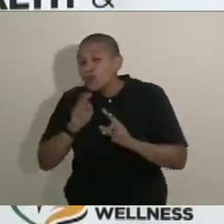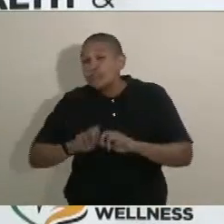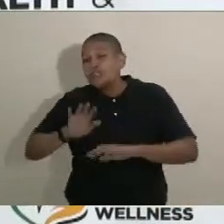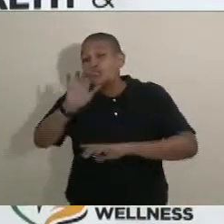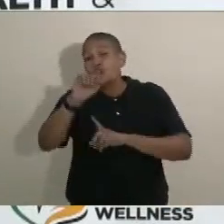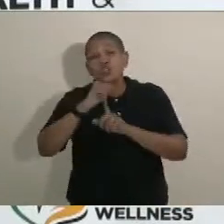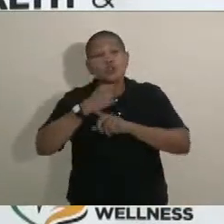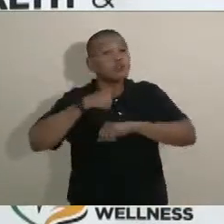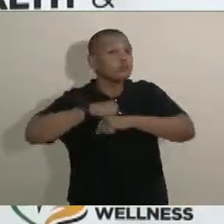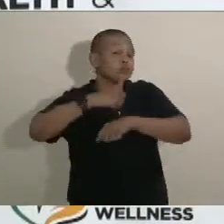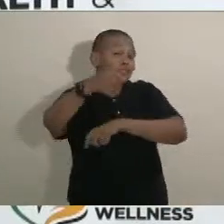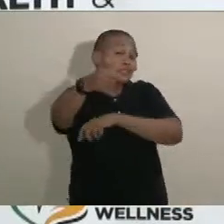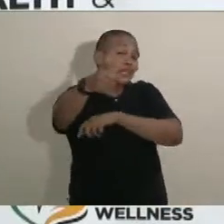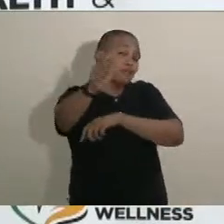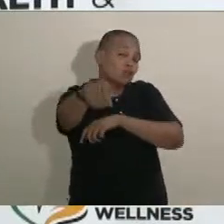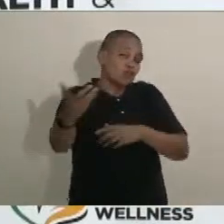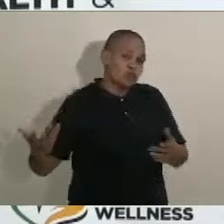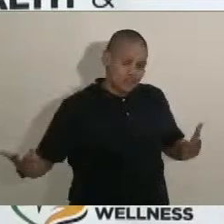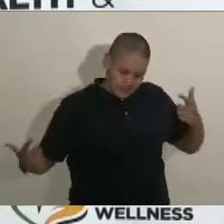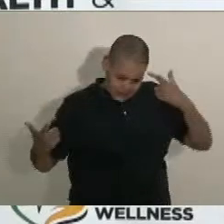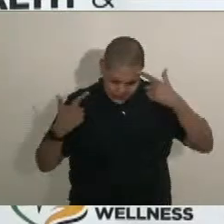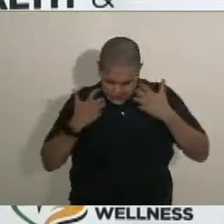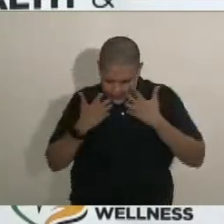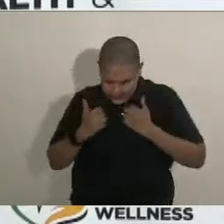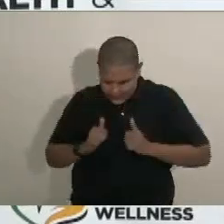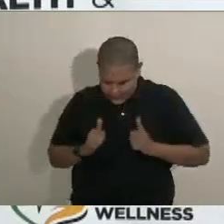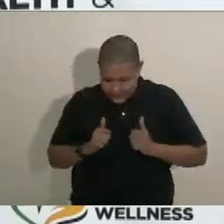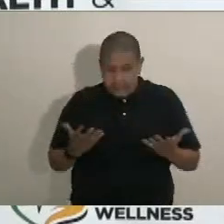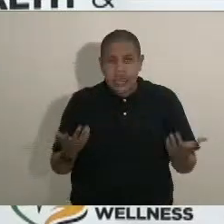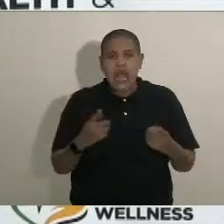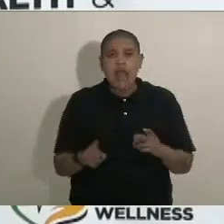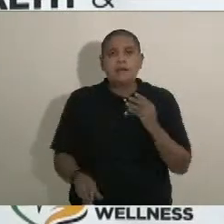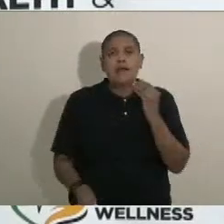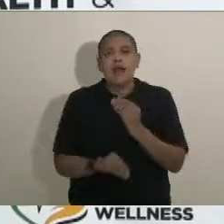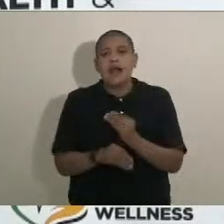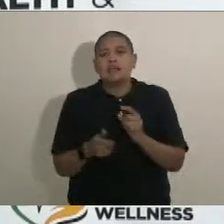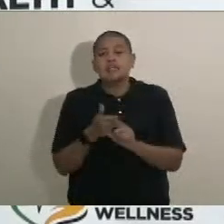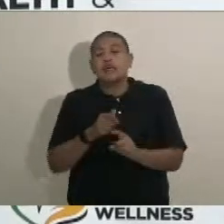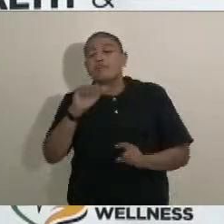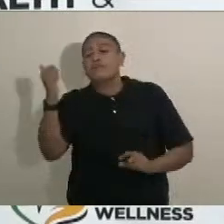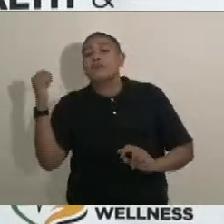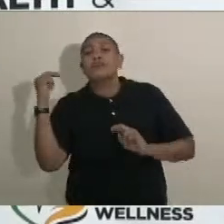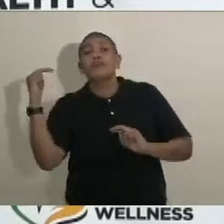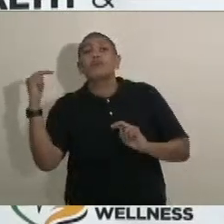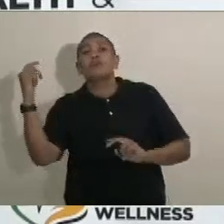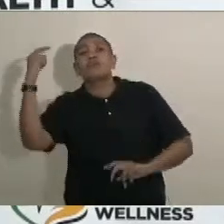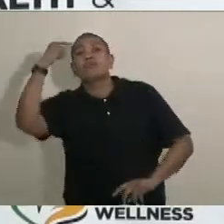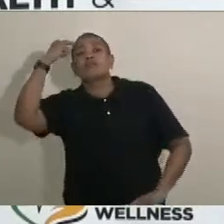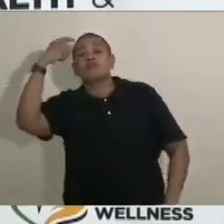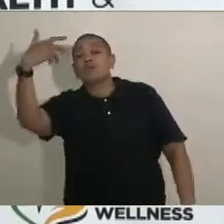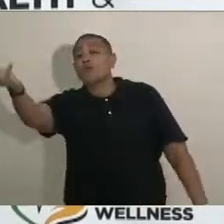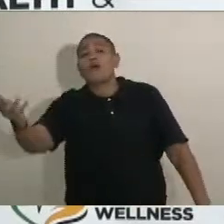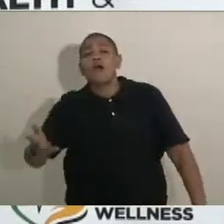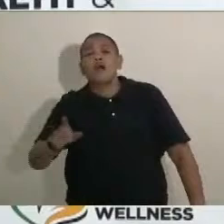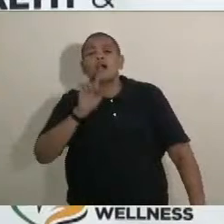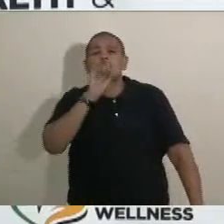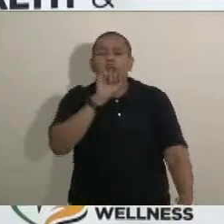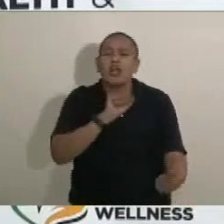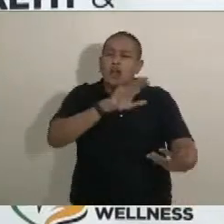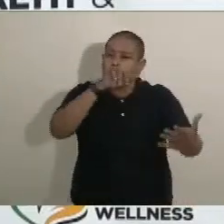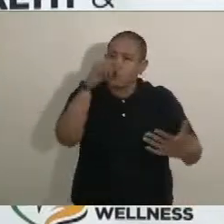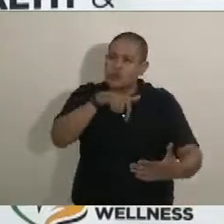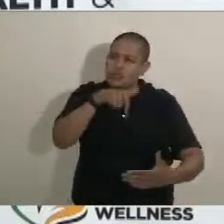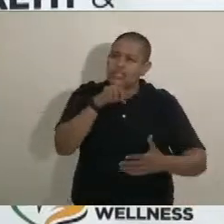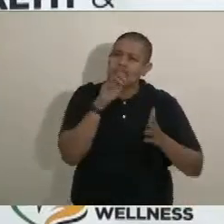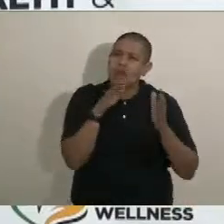protect yourself. The other news is to approach this in